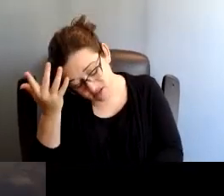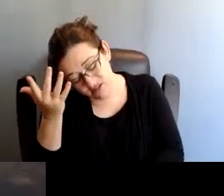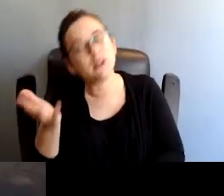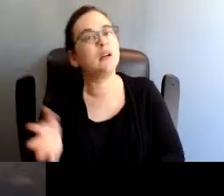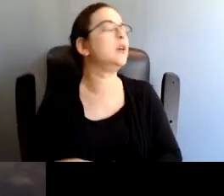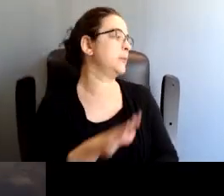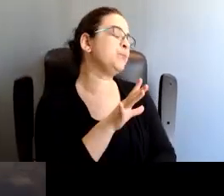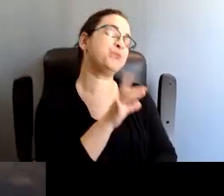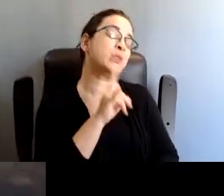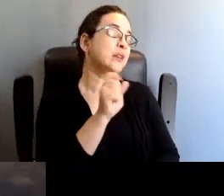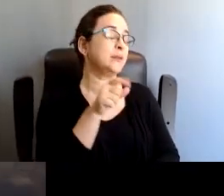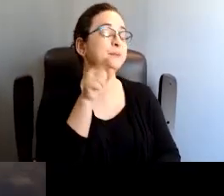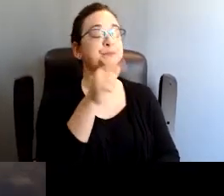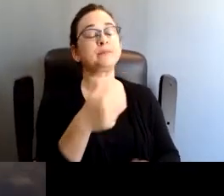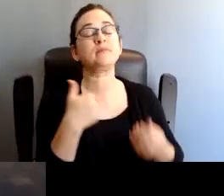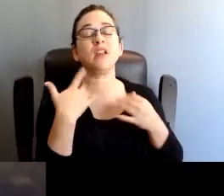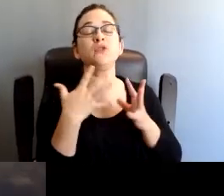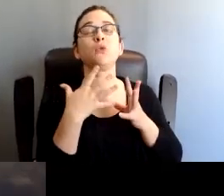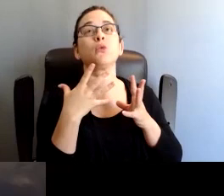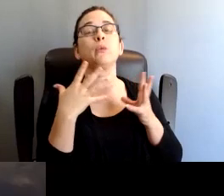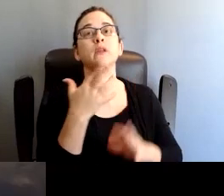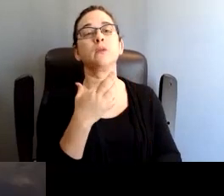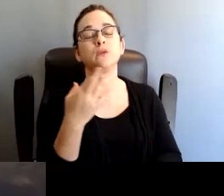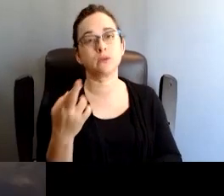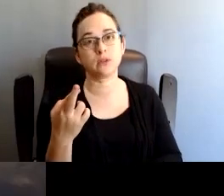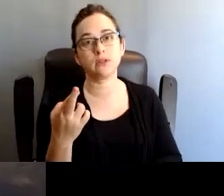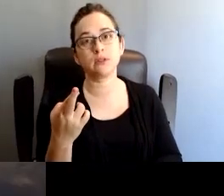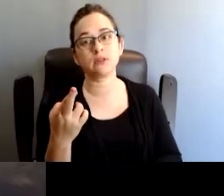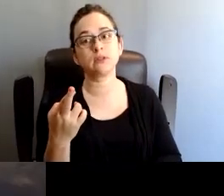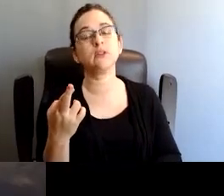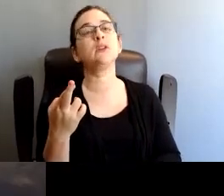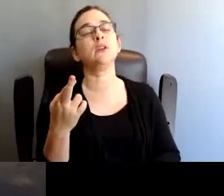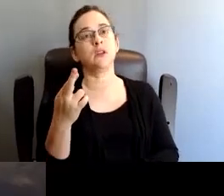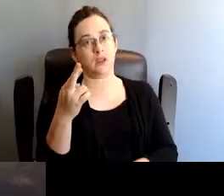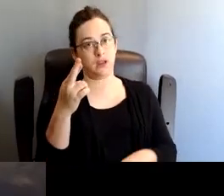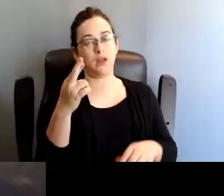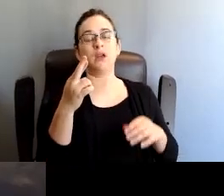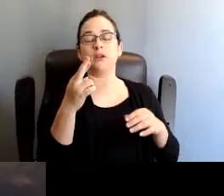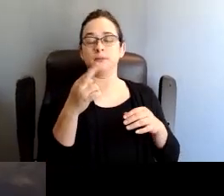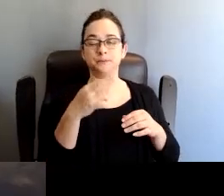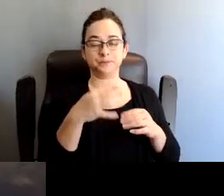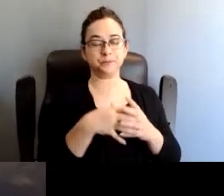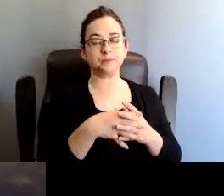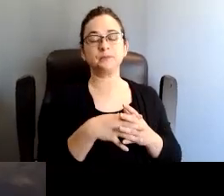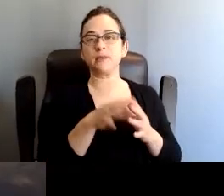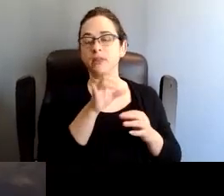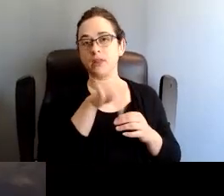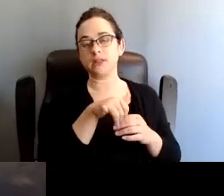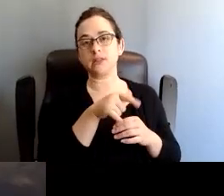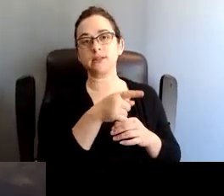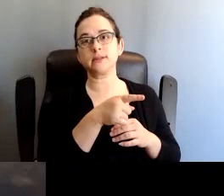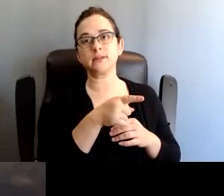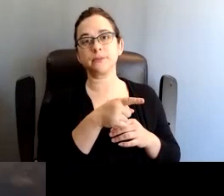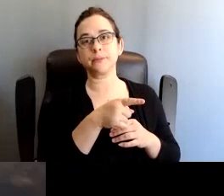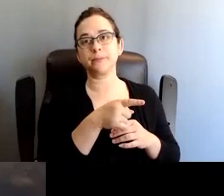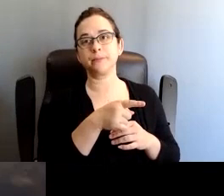of resources. And I think sometimes it can be overwhelming. Yeah. Like when we have Grant Ready, Yeah, you know, and that's an event used to